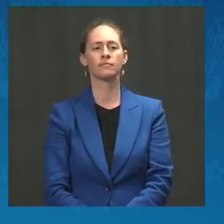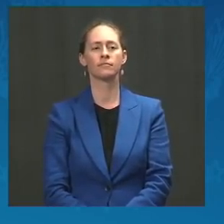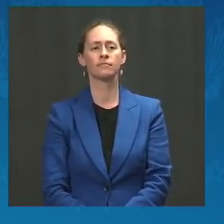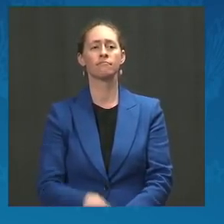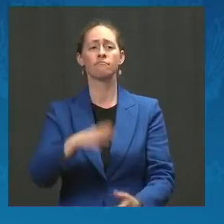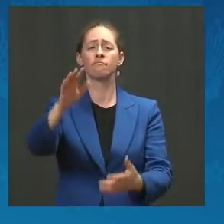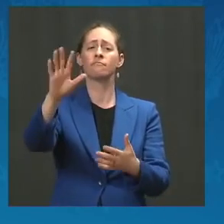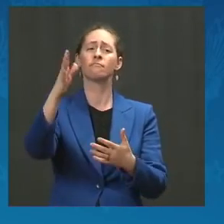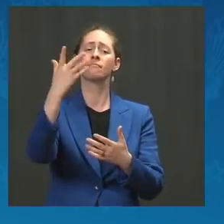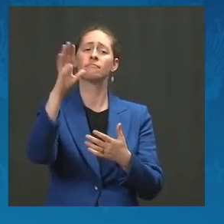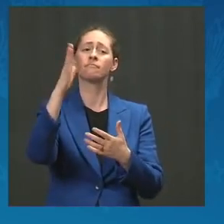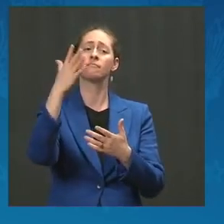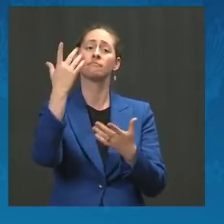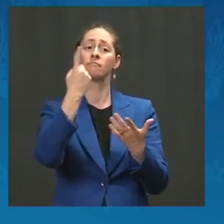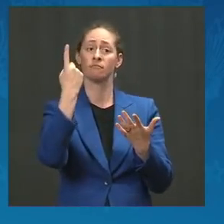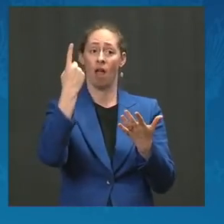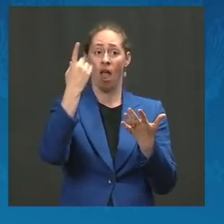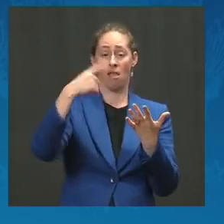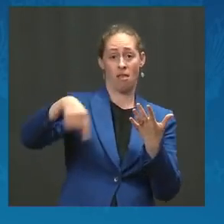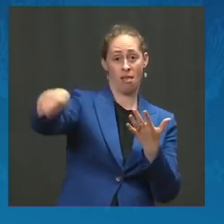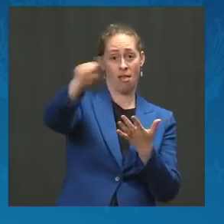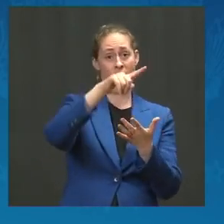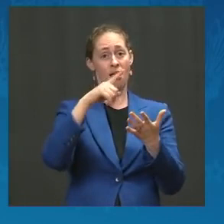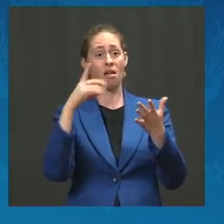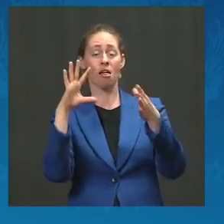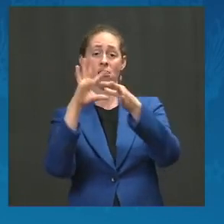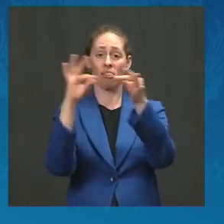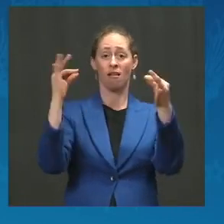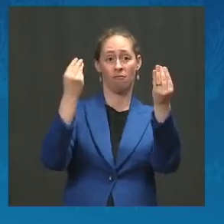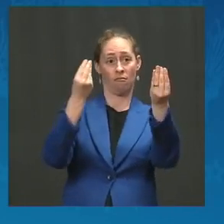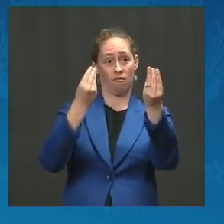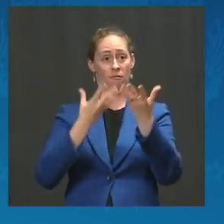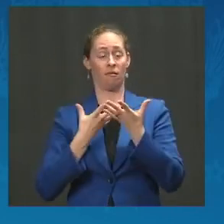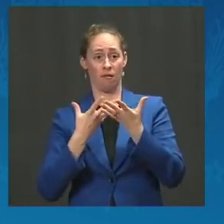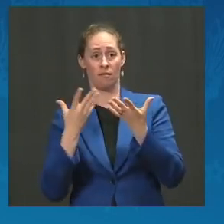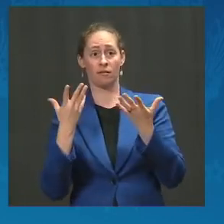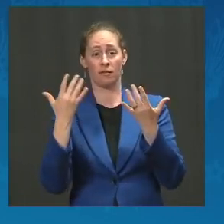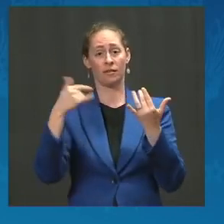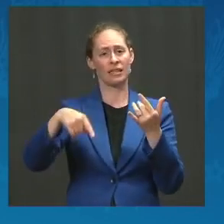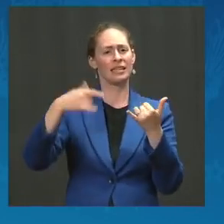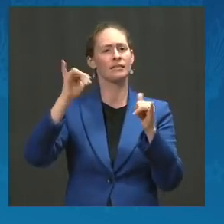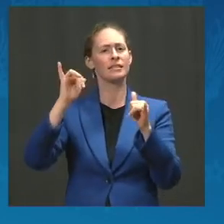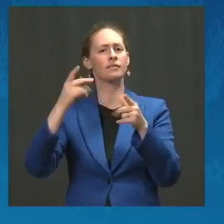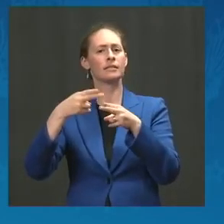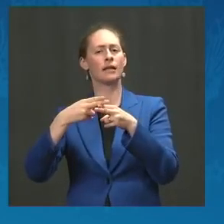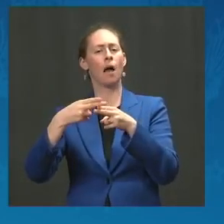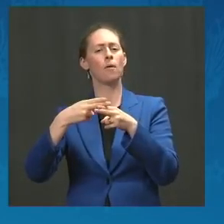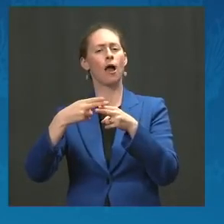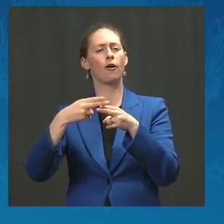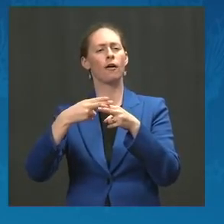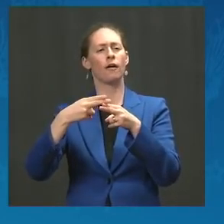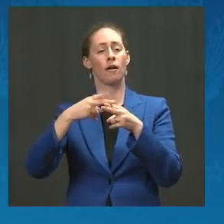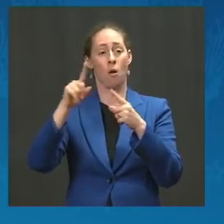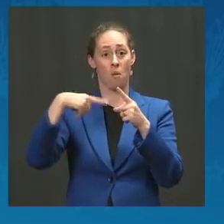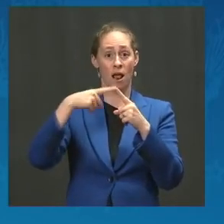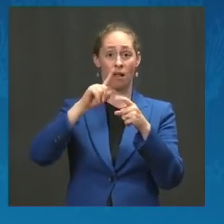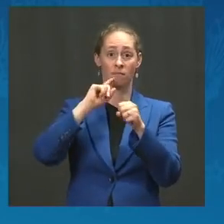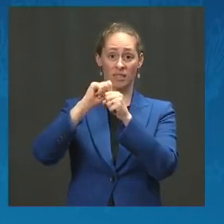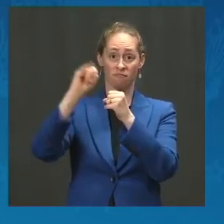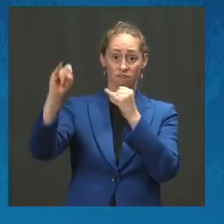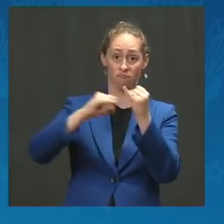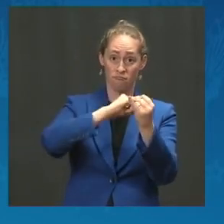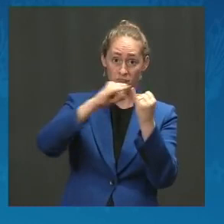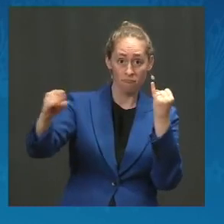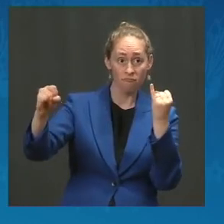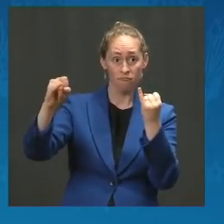appropriately referencing is that it's still a temporary approval. So when does the final approval come? It usually takes a